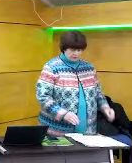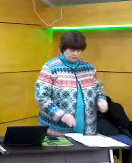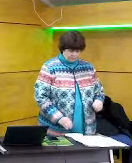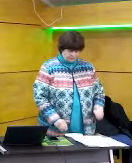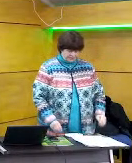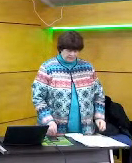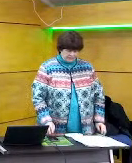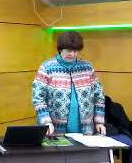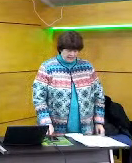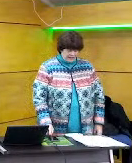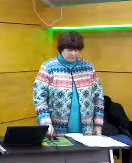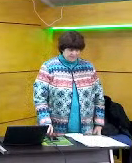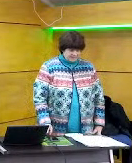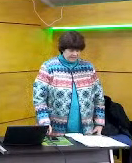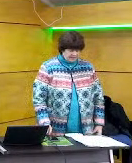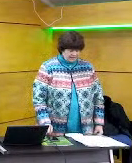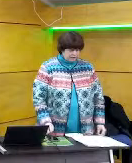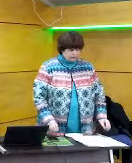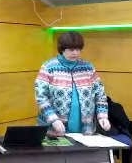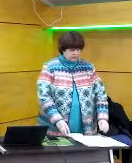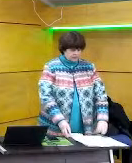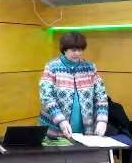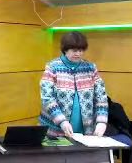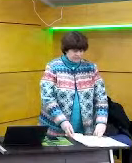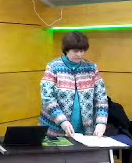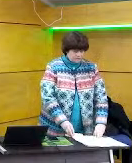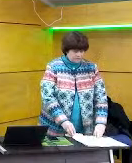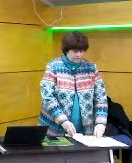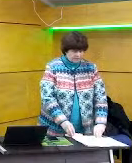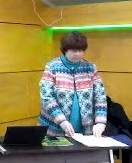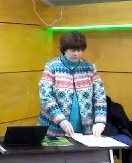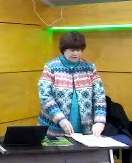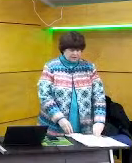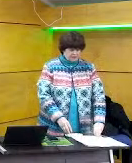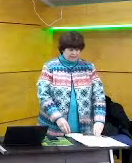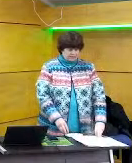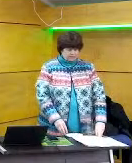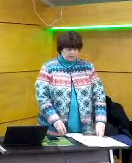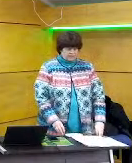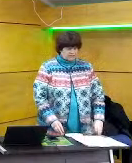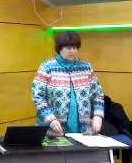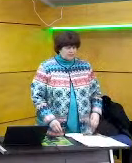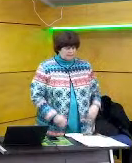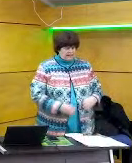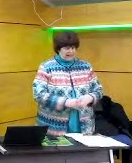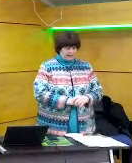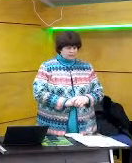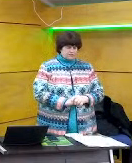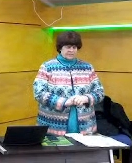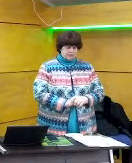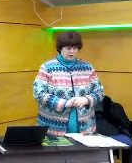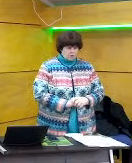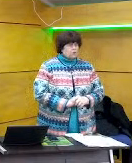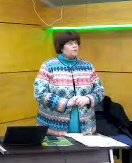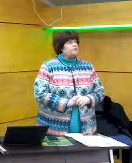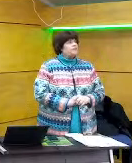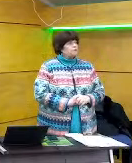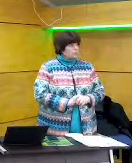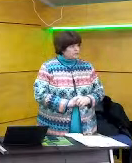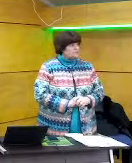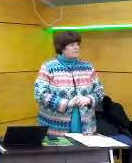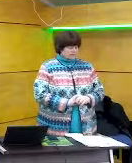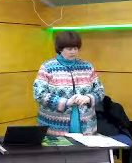been introduced. Here, the second language learners continue to develop their language and achieve the accuracy